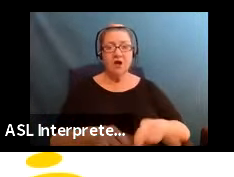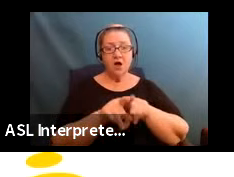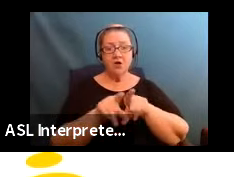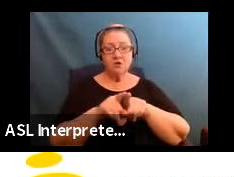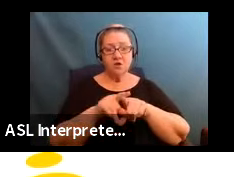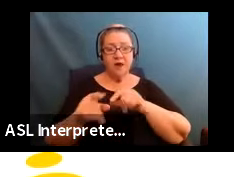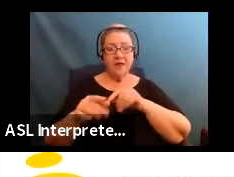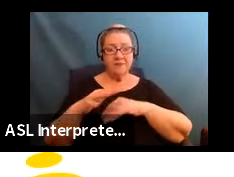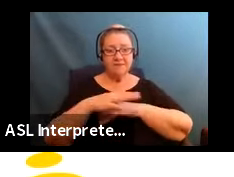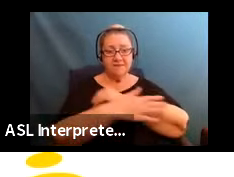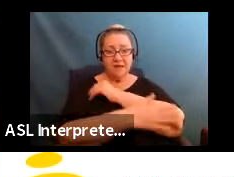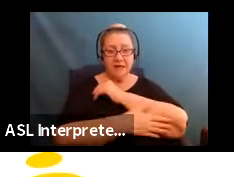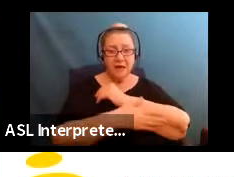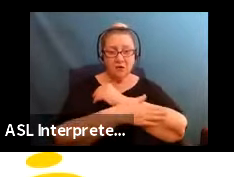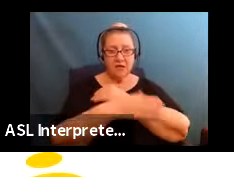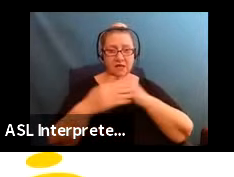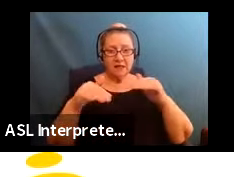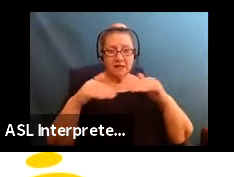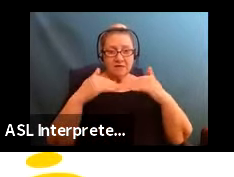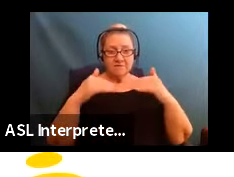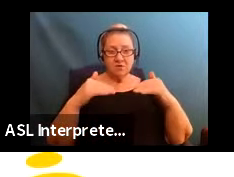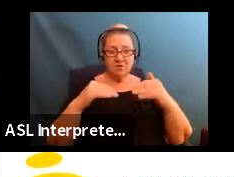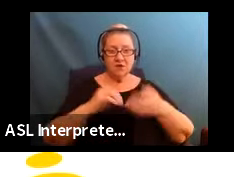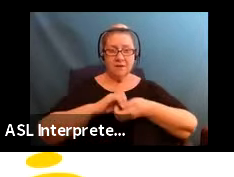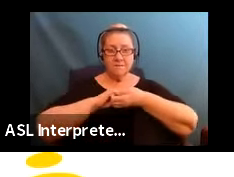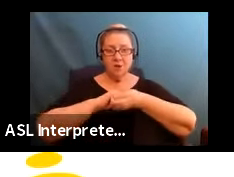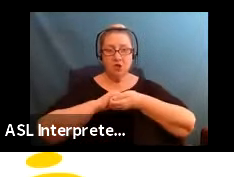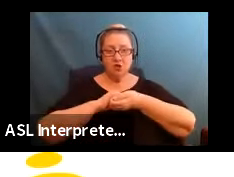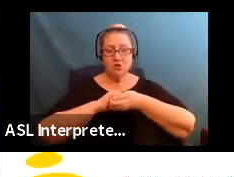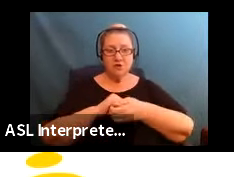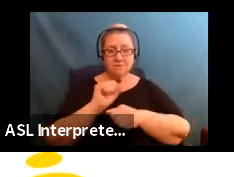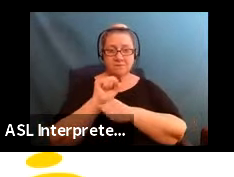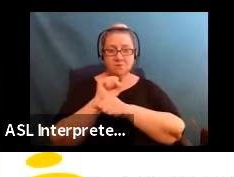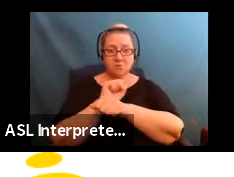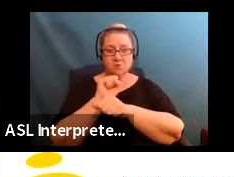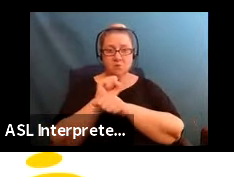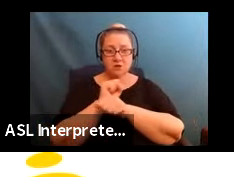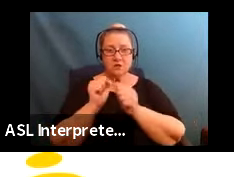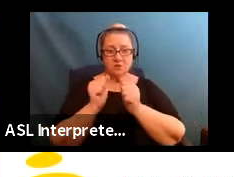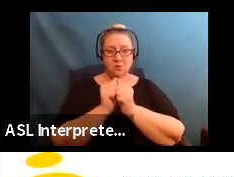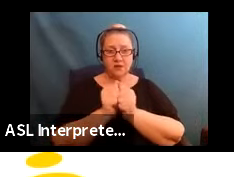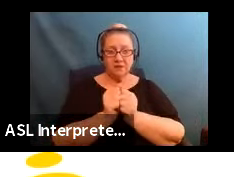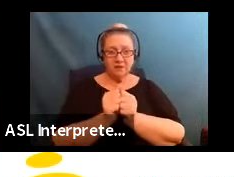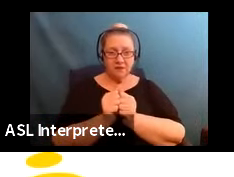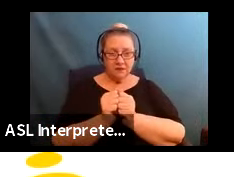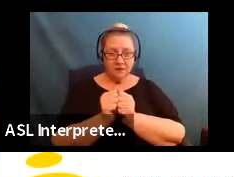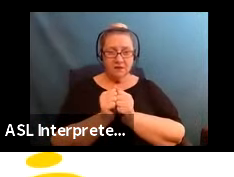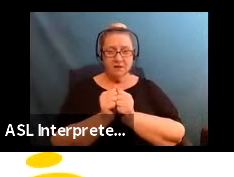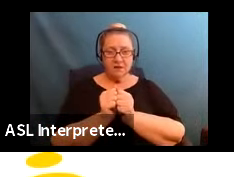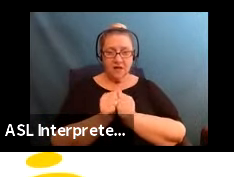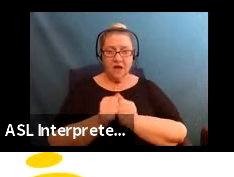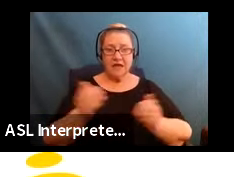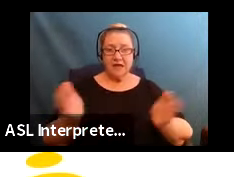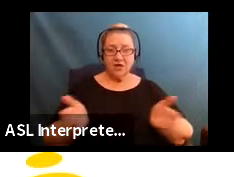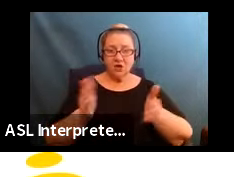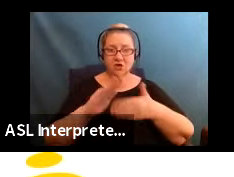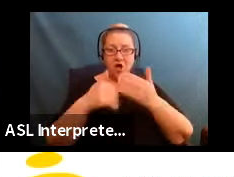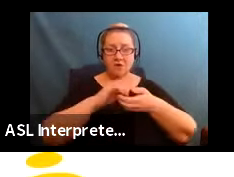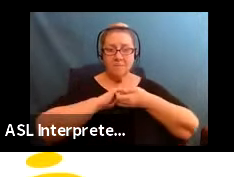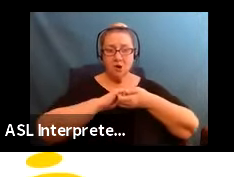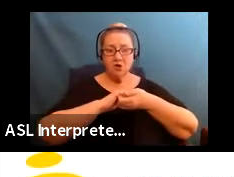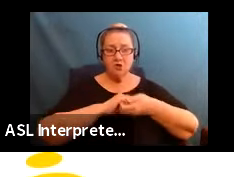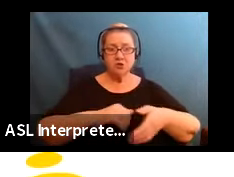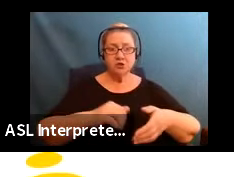jurisdictions have been working in partnership with community-based organizations. So I would encourage all of the partners to look across sort of